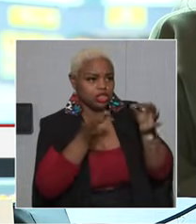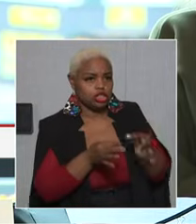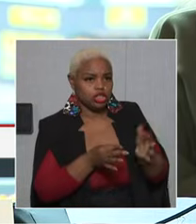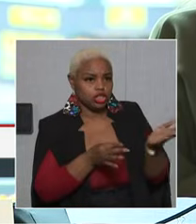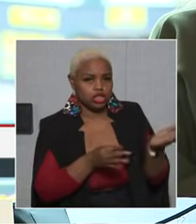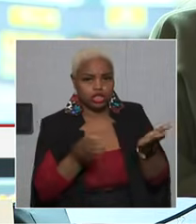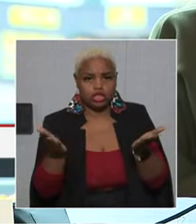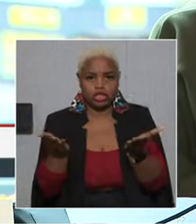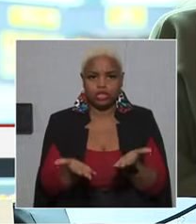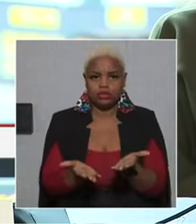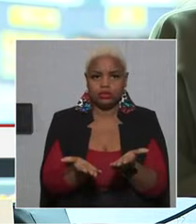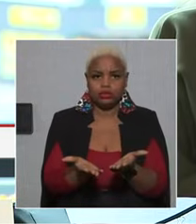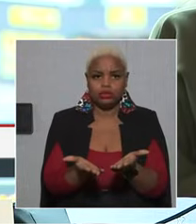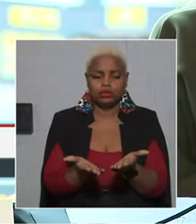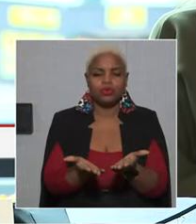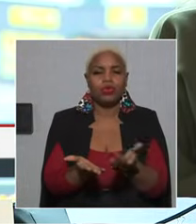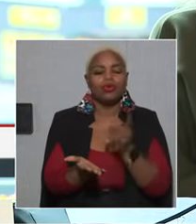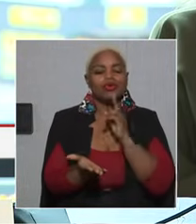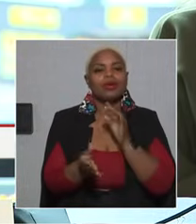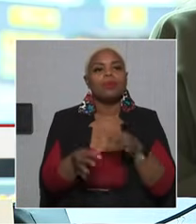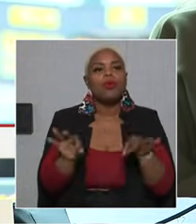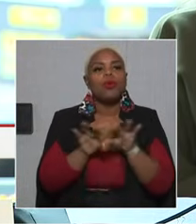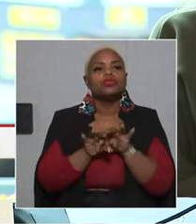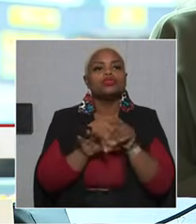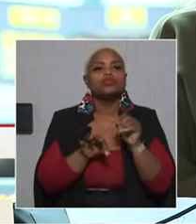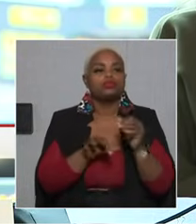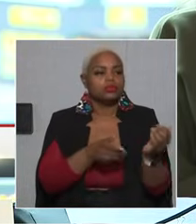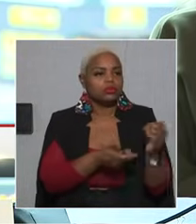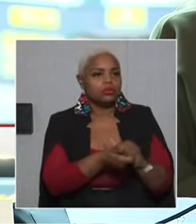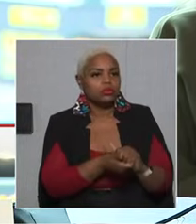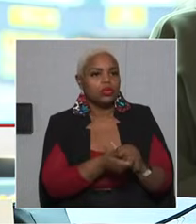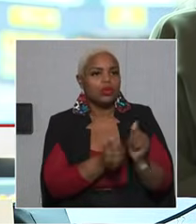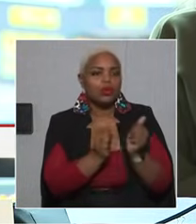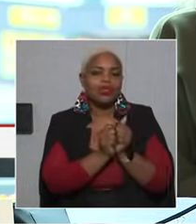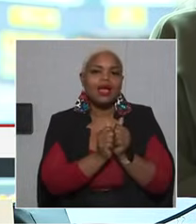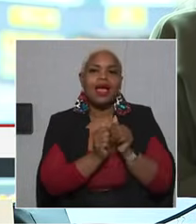of our external partners within DC